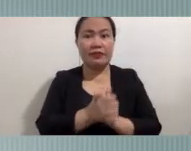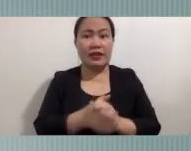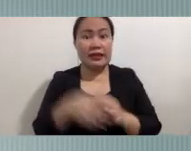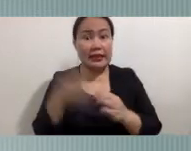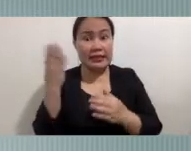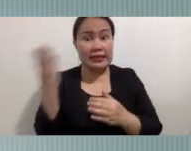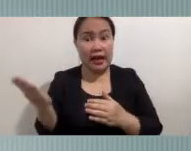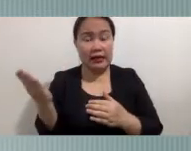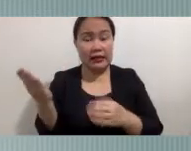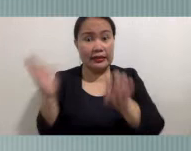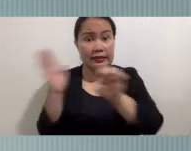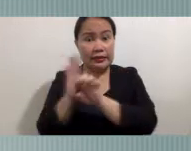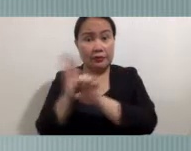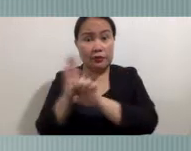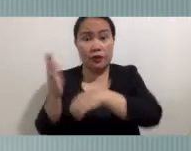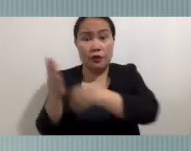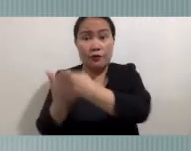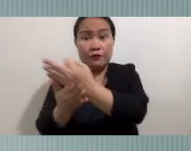are just